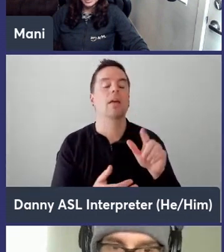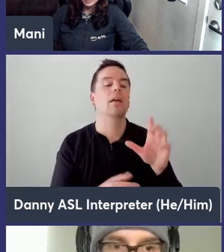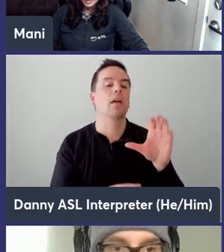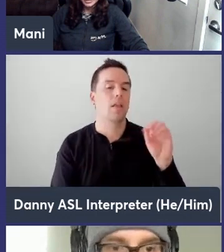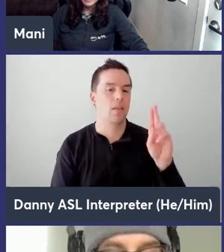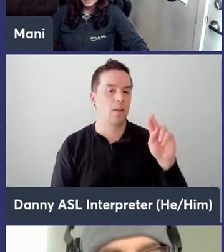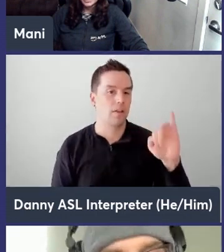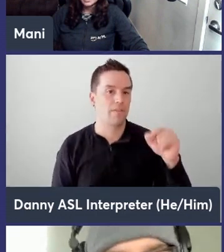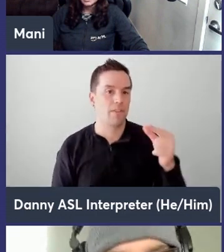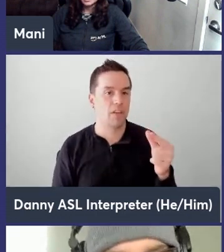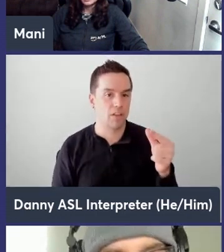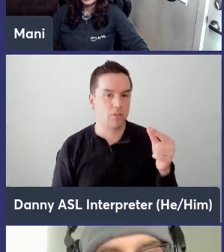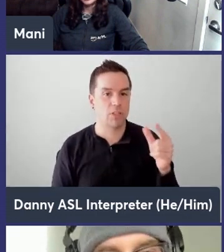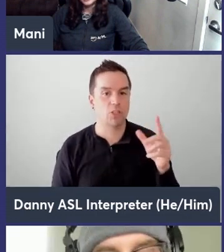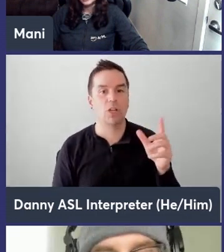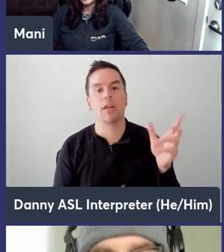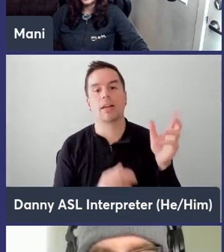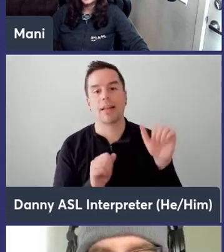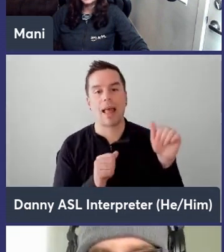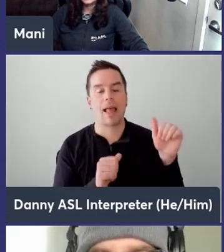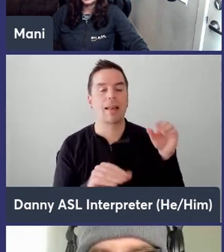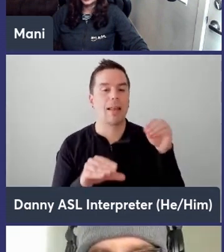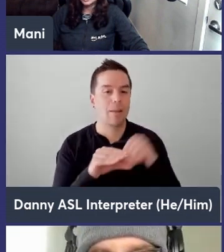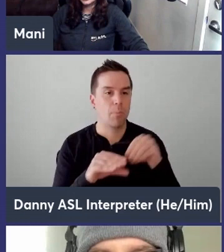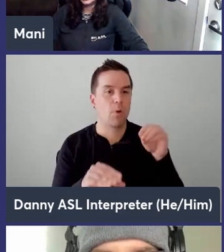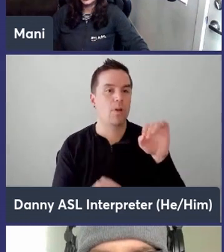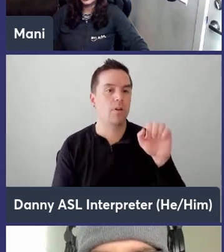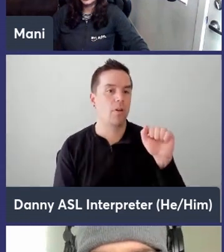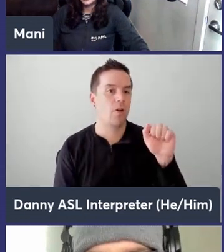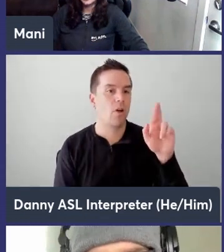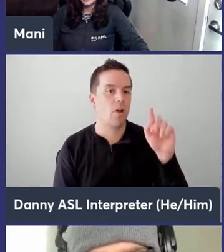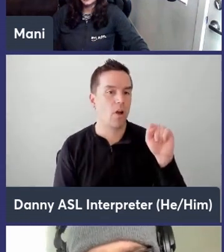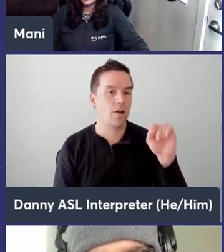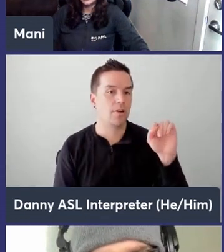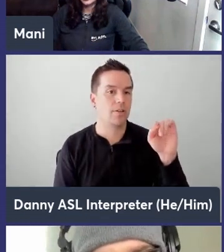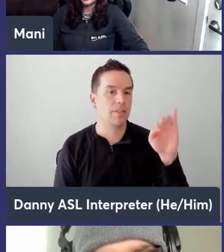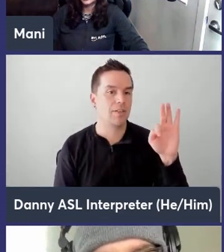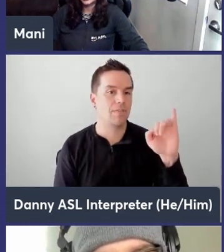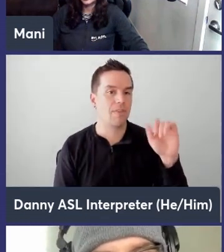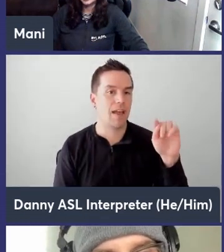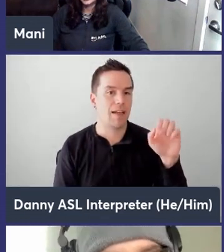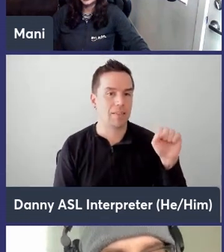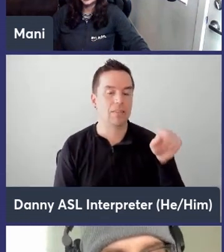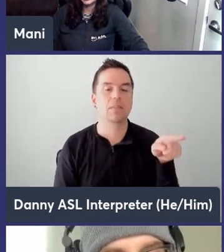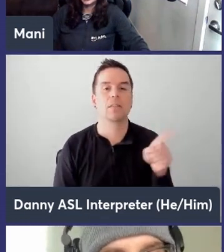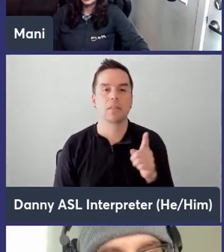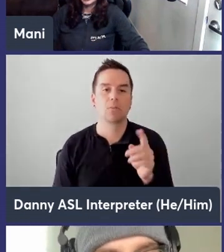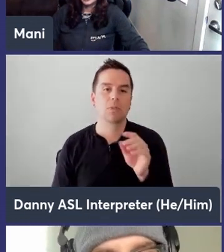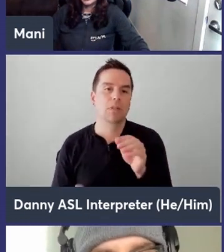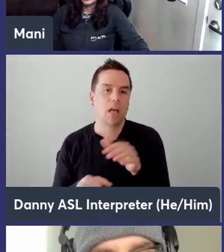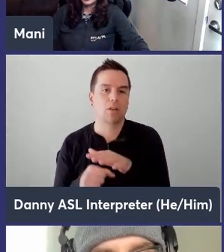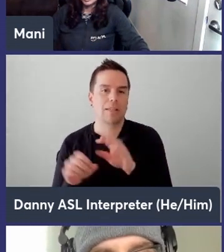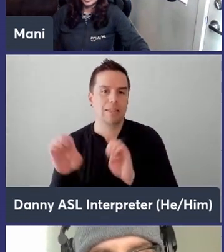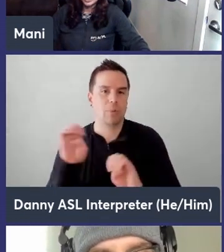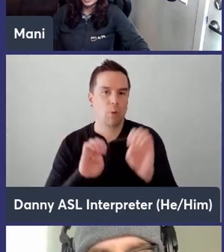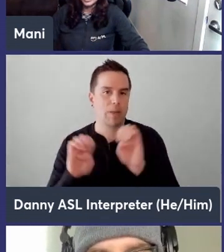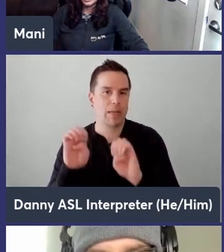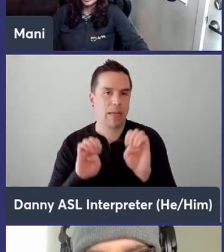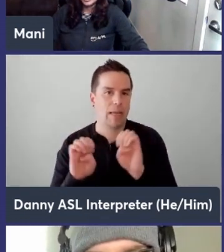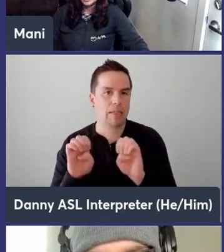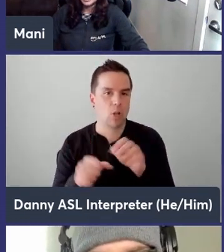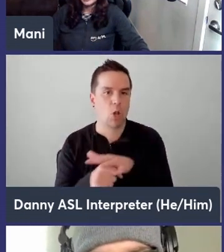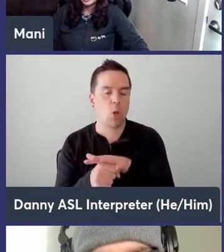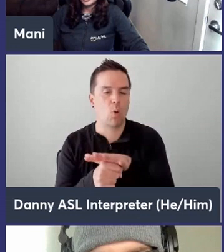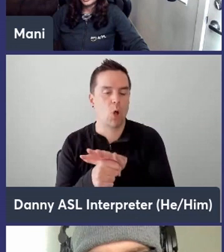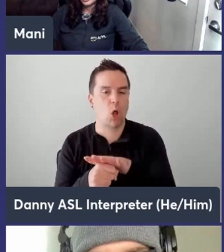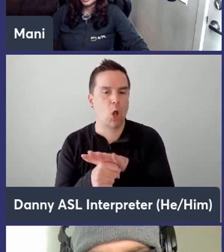the input artifacts. So this one is on the local experiment, which is basically on a local